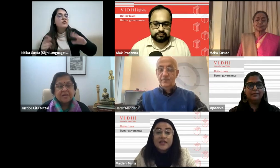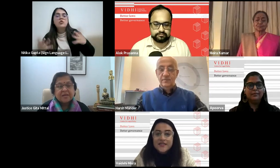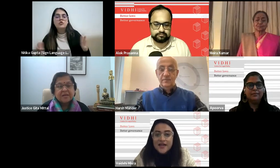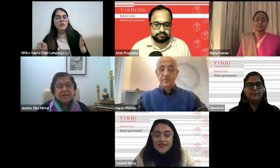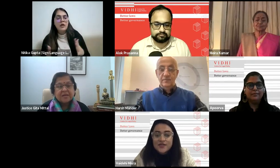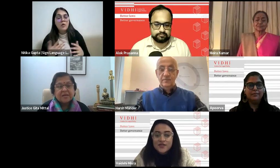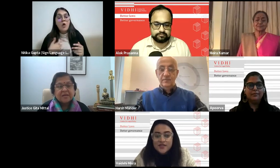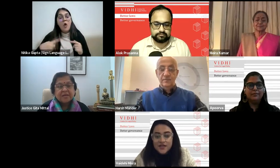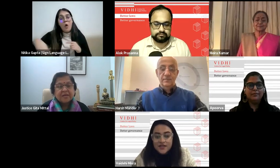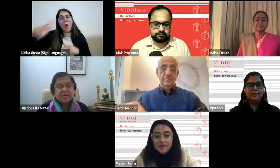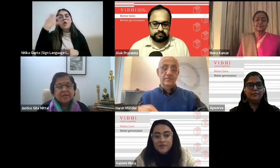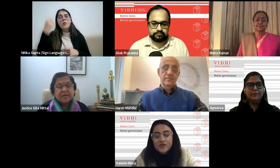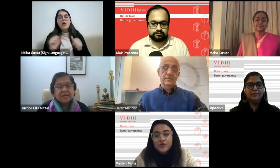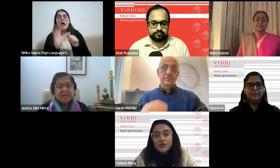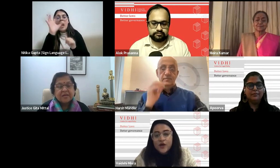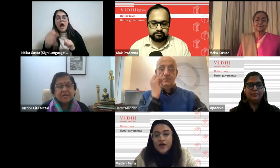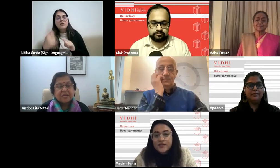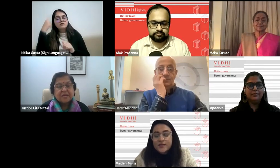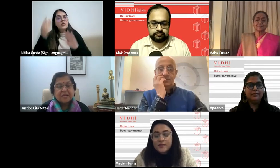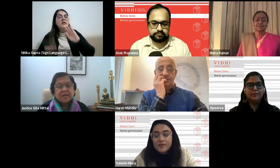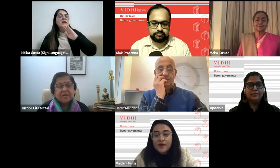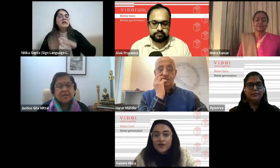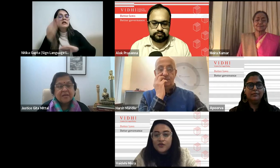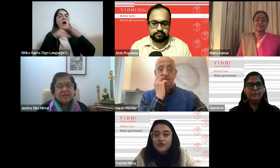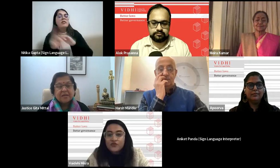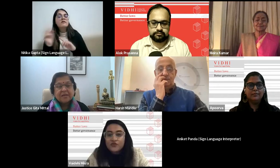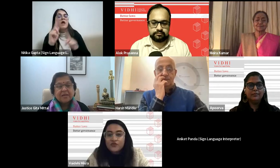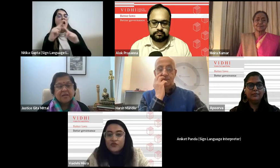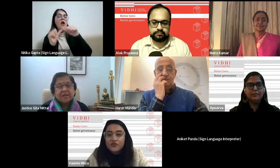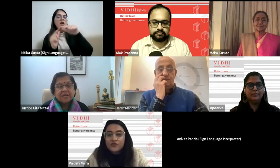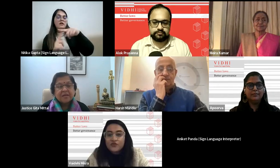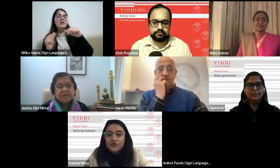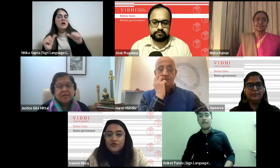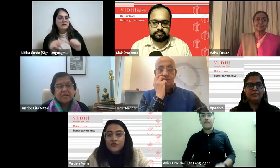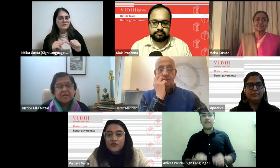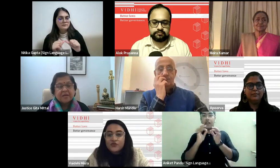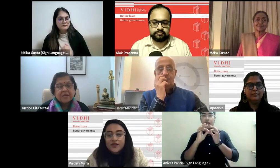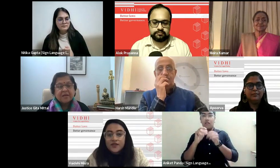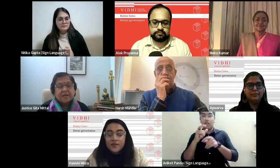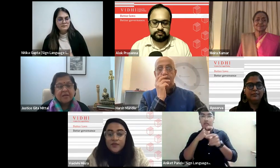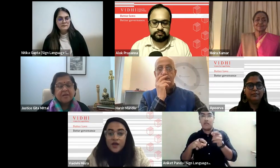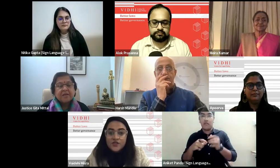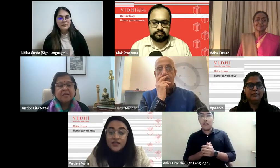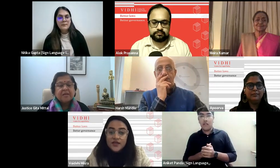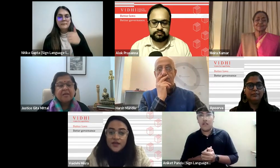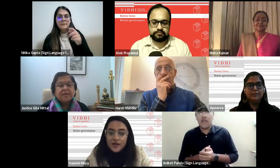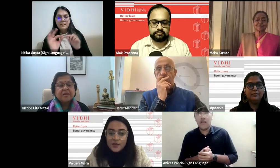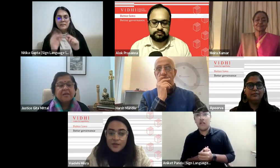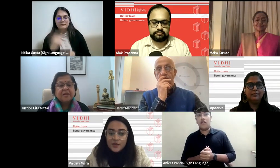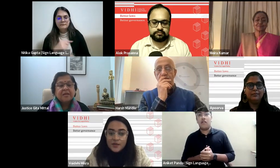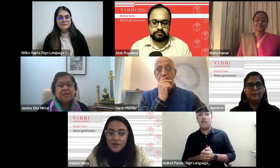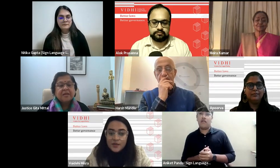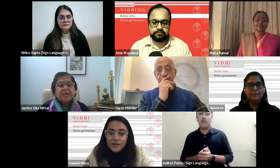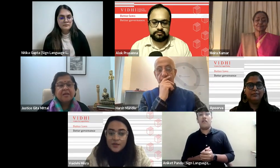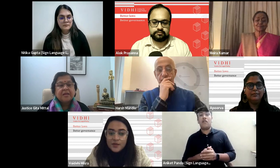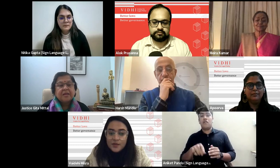to increase access to this data. So as a part of Jaldi's initiative, we started the Jaldi data